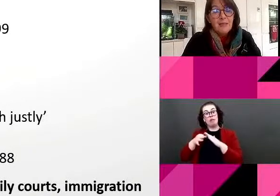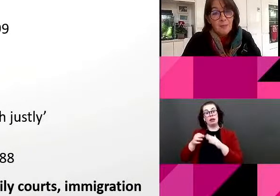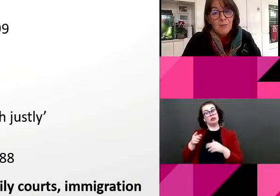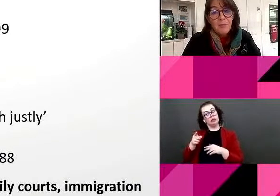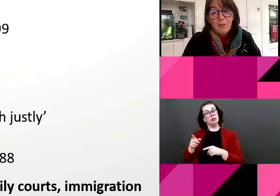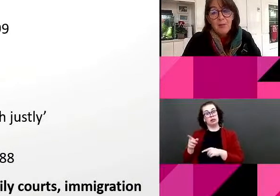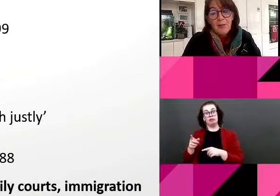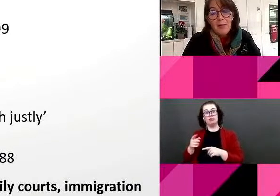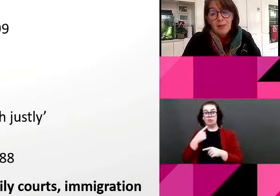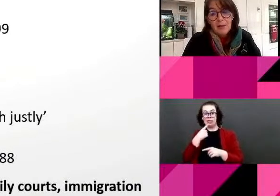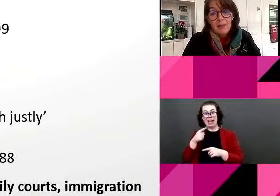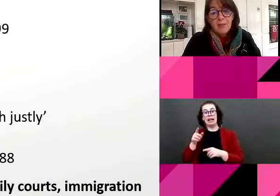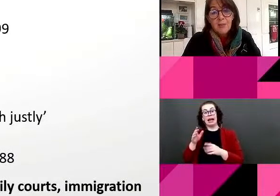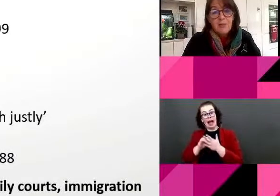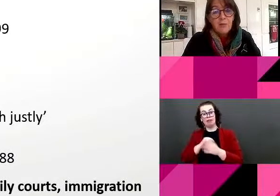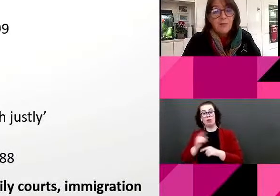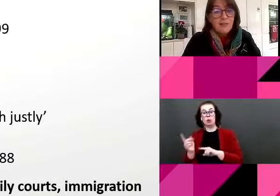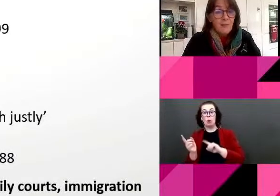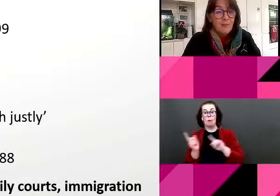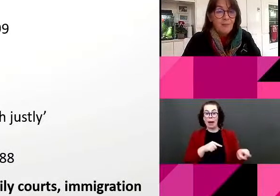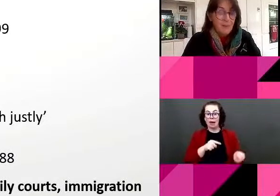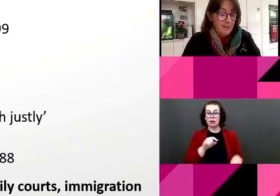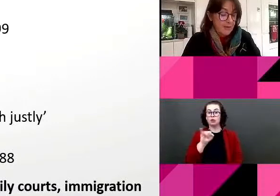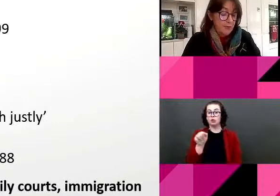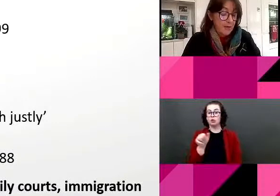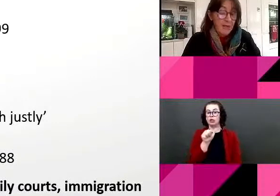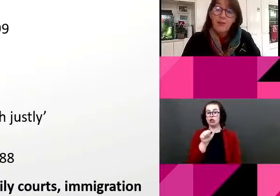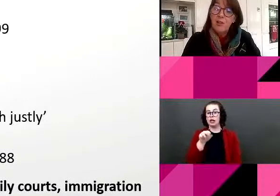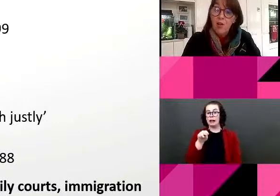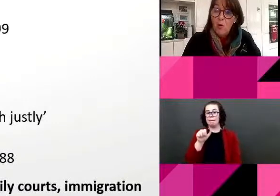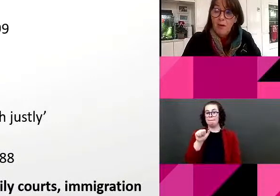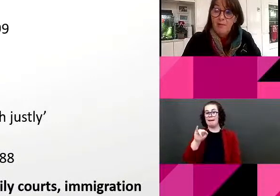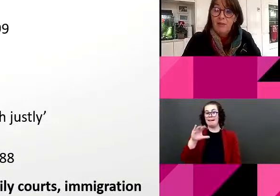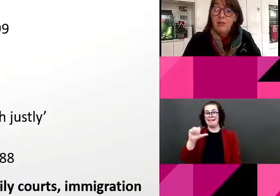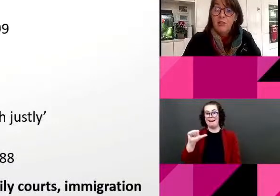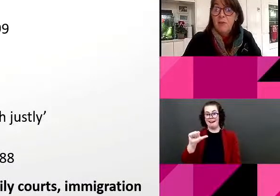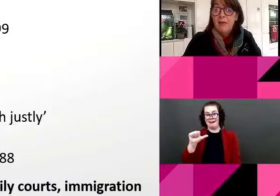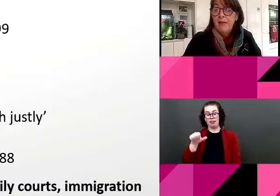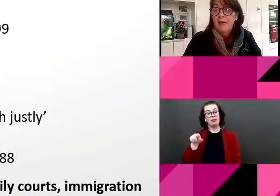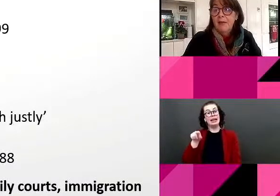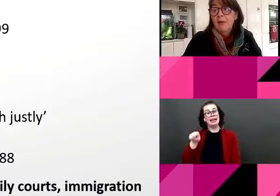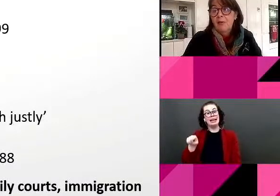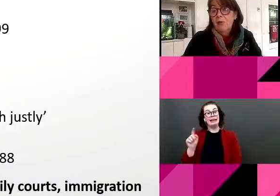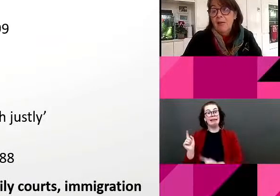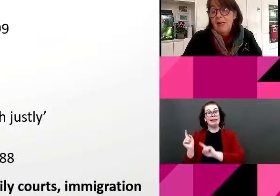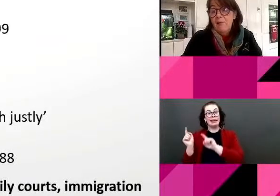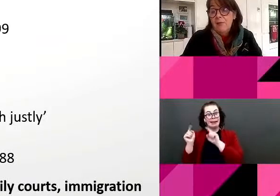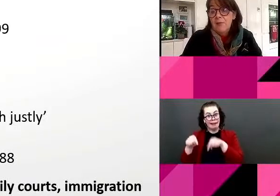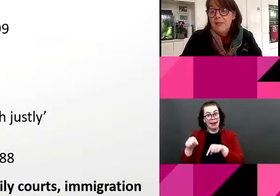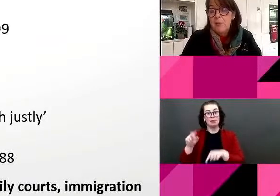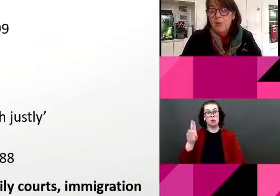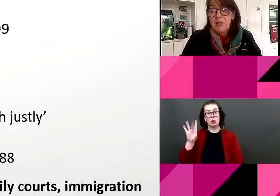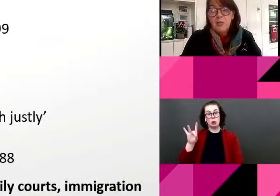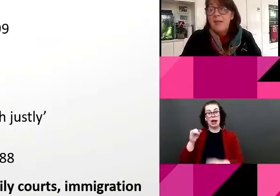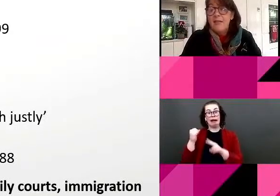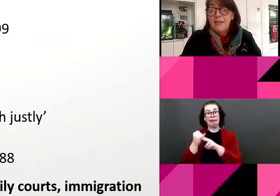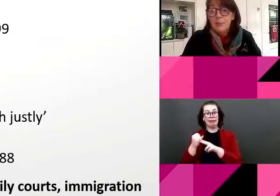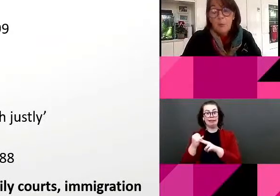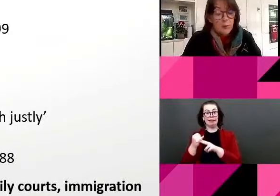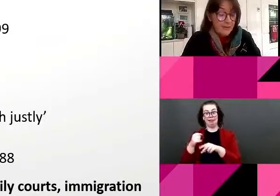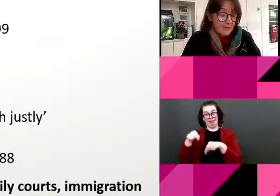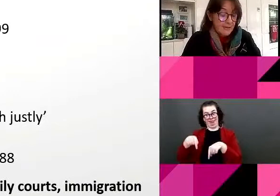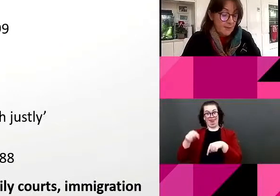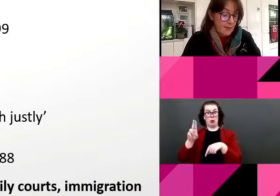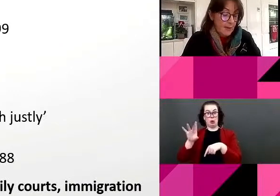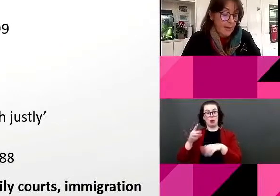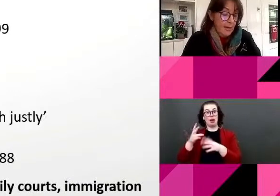And he'd come to England when he was 7. So he really had no one in Jamaica or any reference point or any